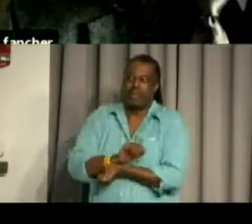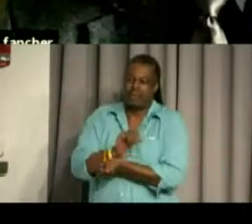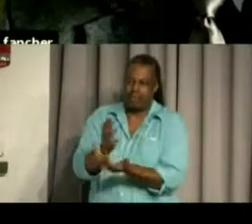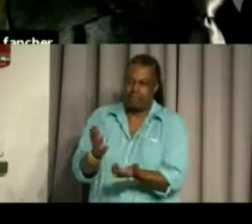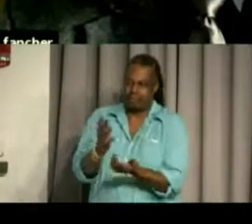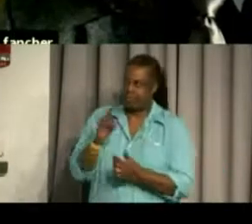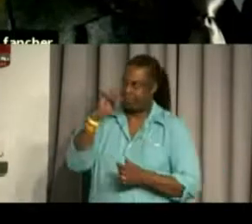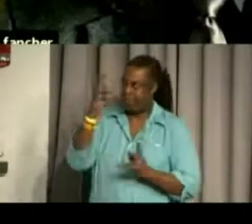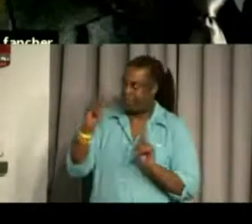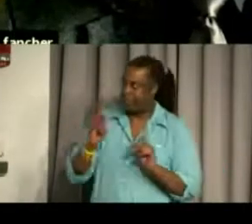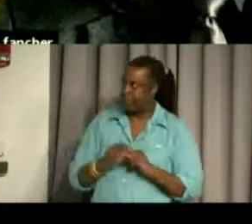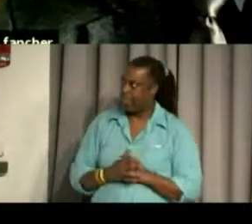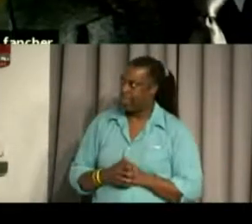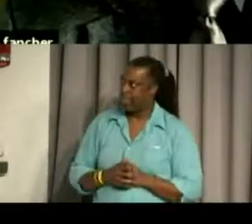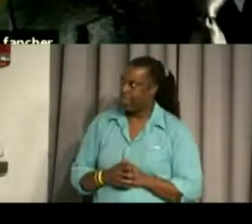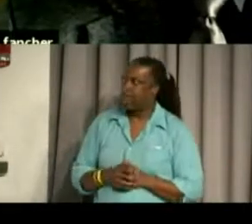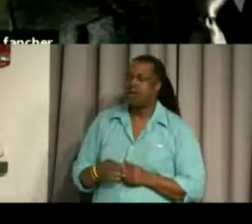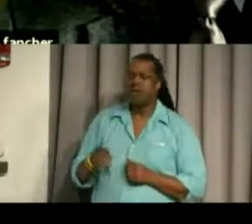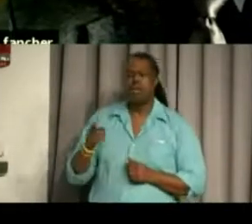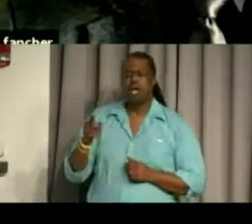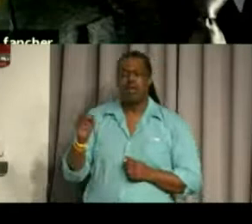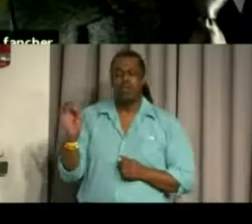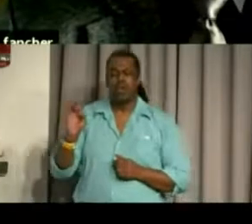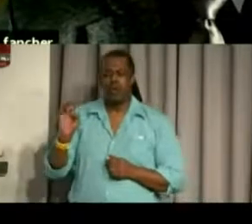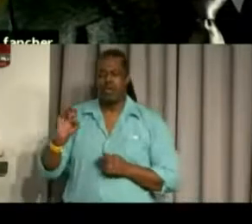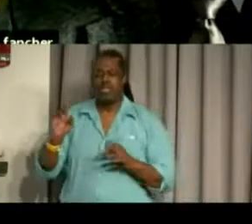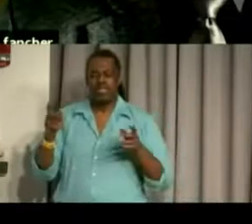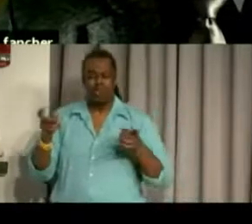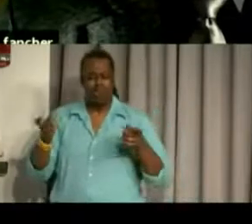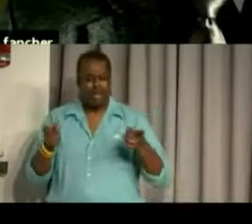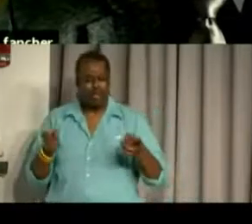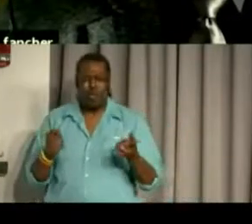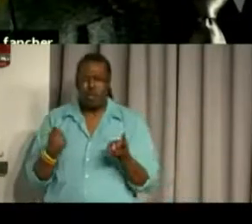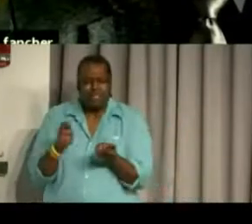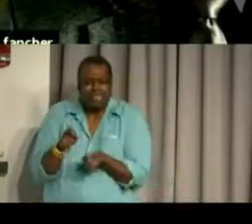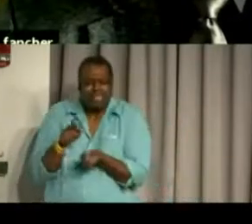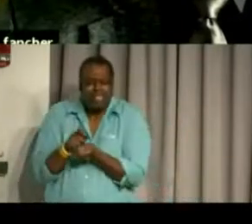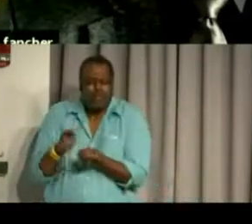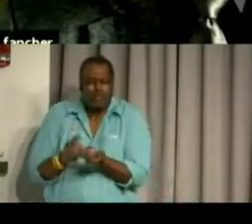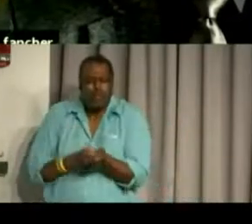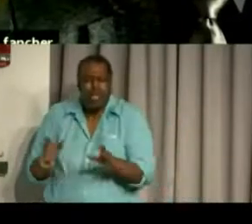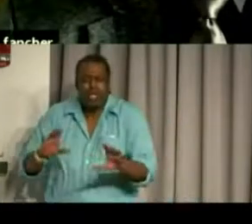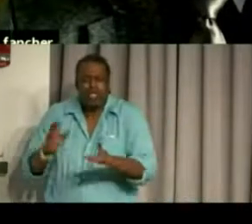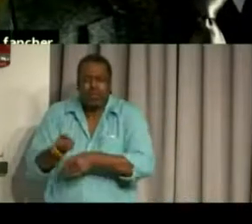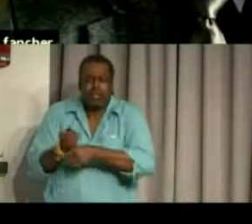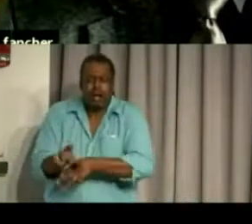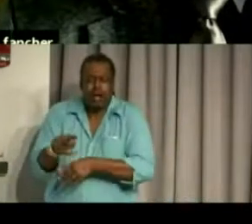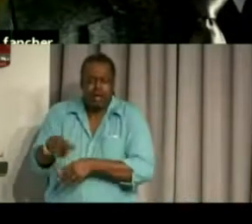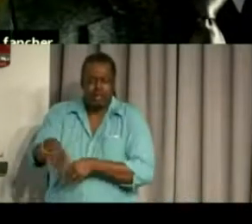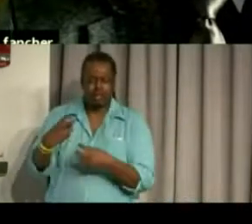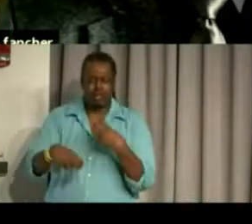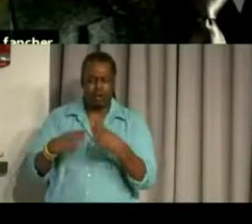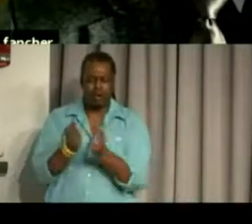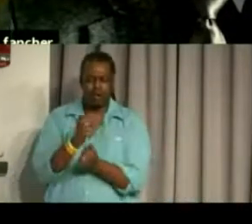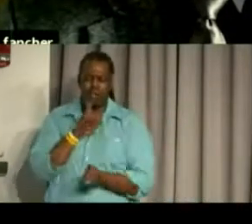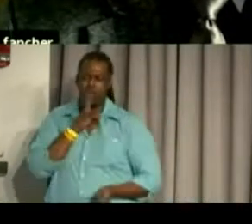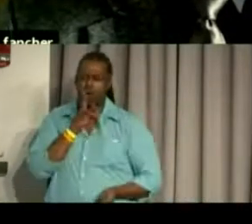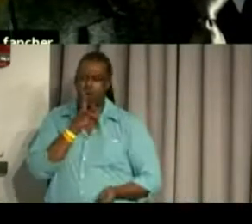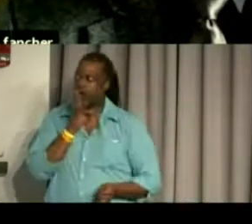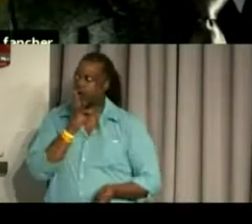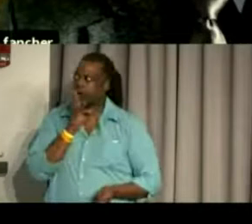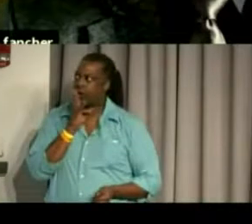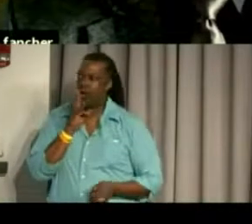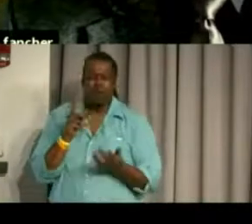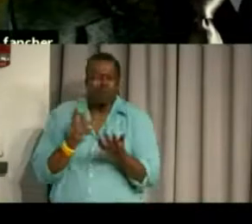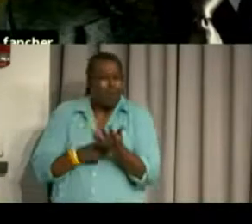what specifically did the emergency manager for Flint do to cause the problem with the water? And what was